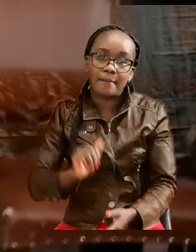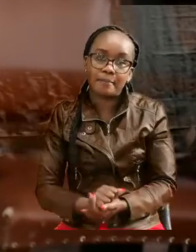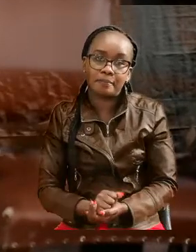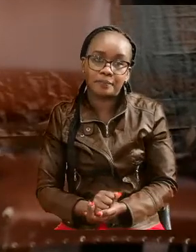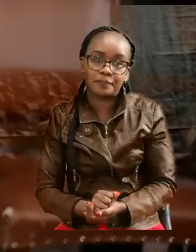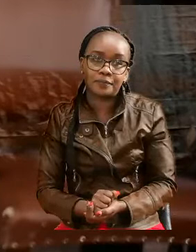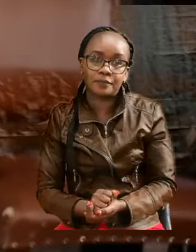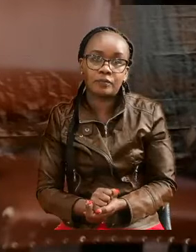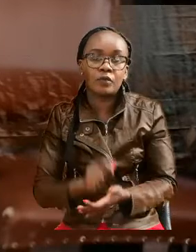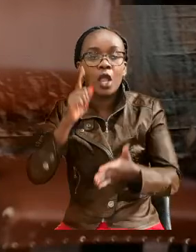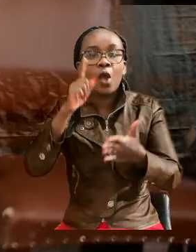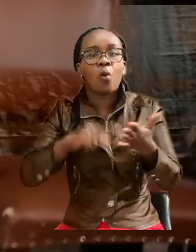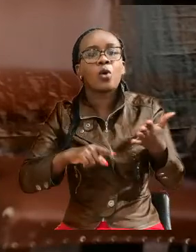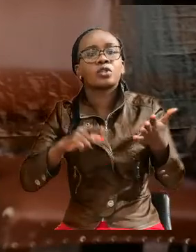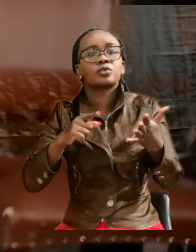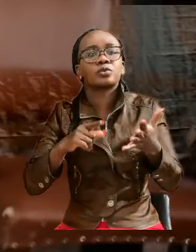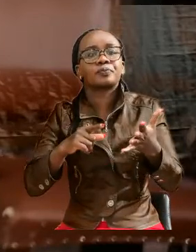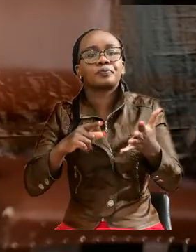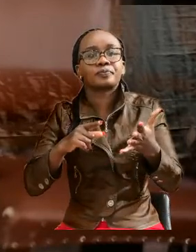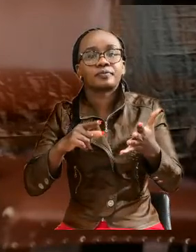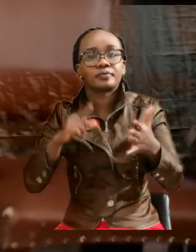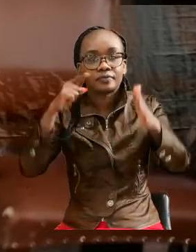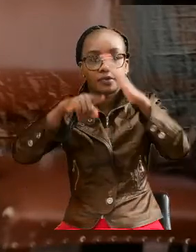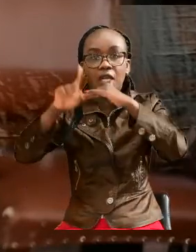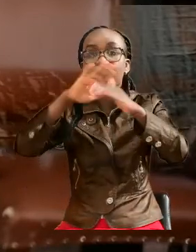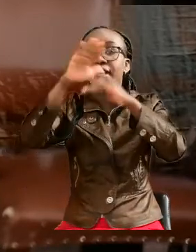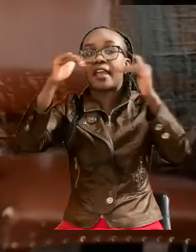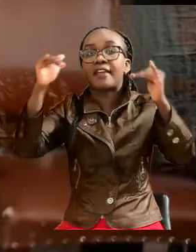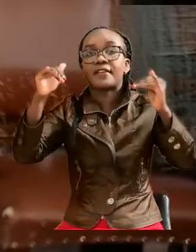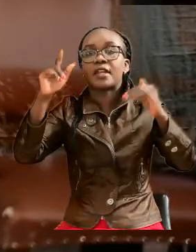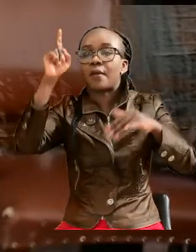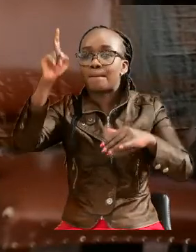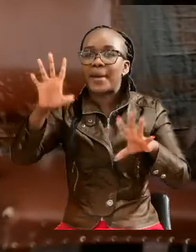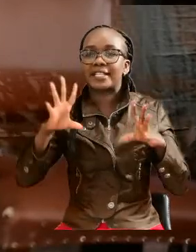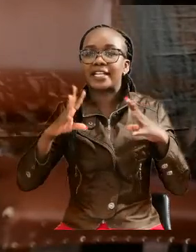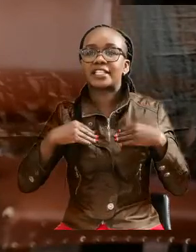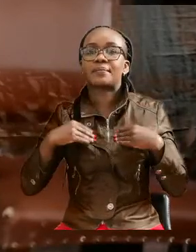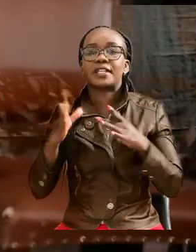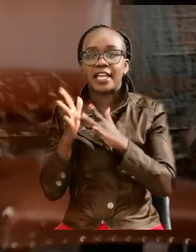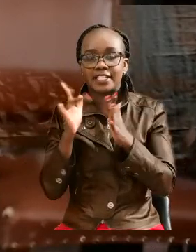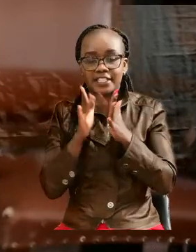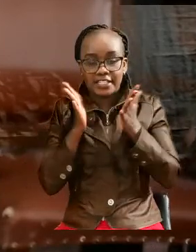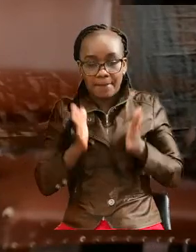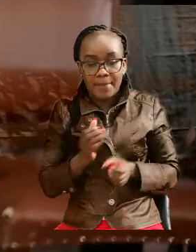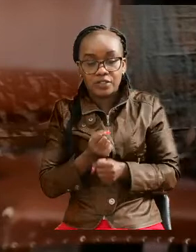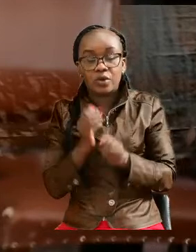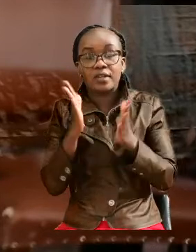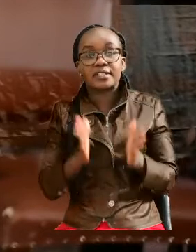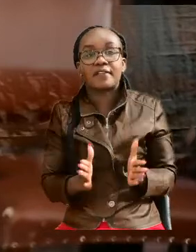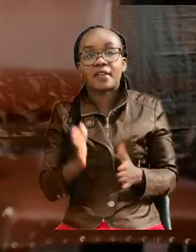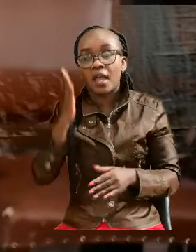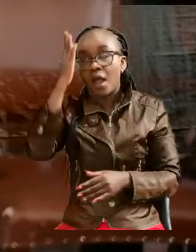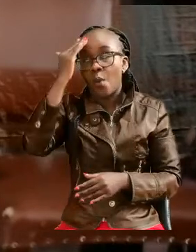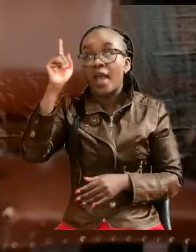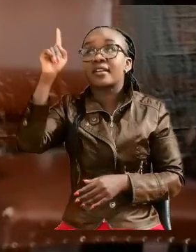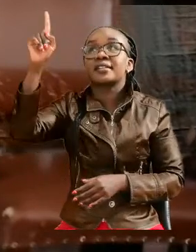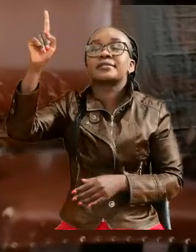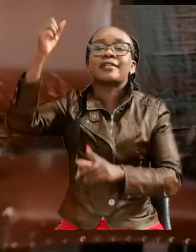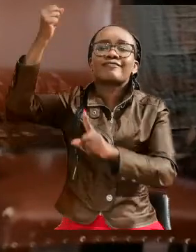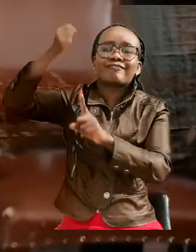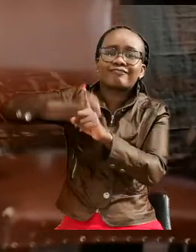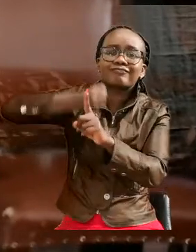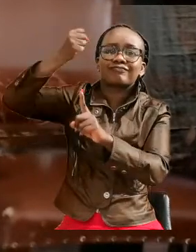What will take us to heaven? It is accepting Jesus Christ as our Lord and Savior, because he is our